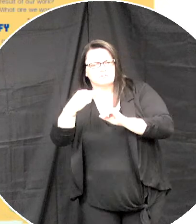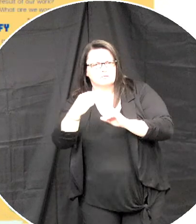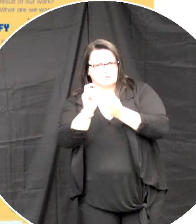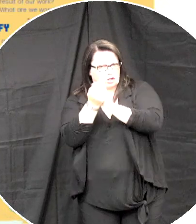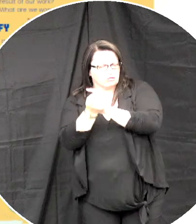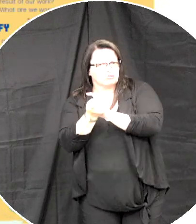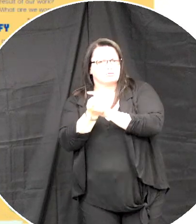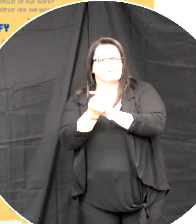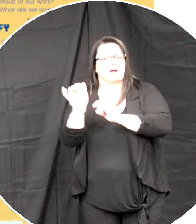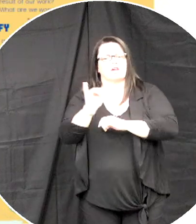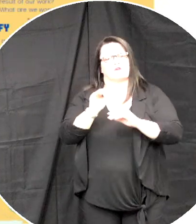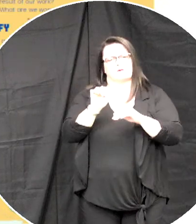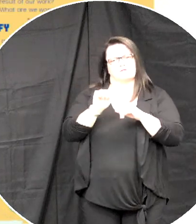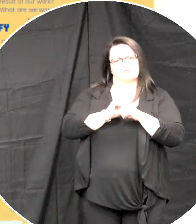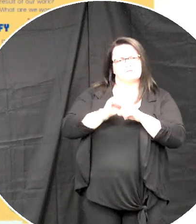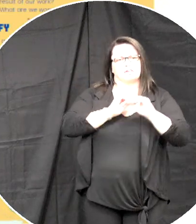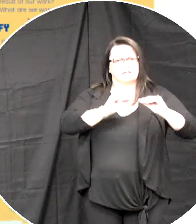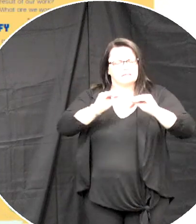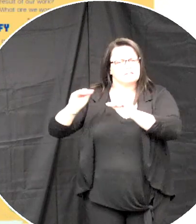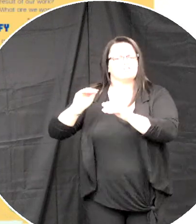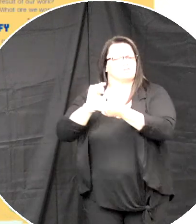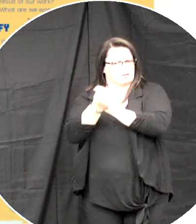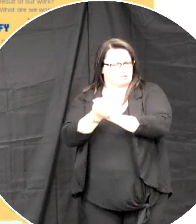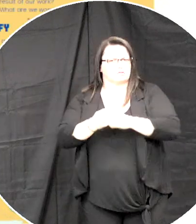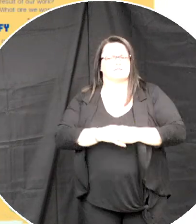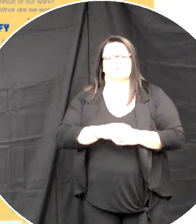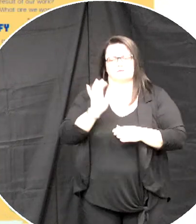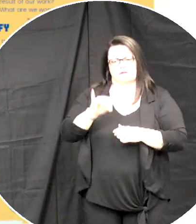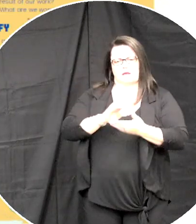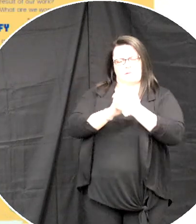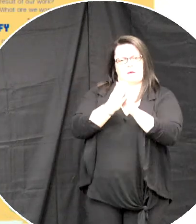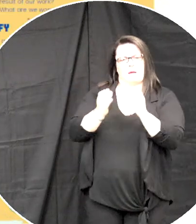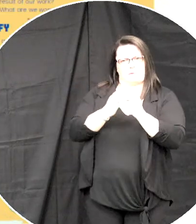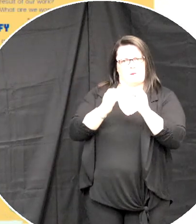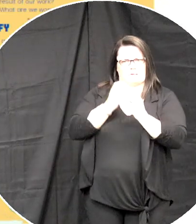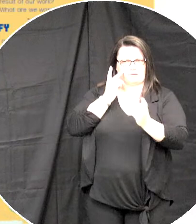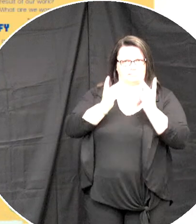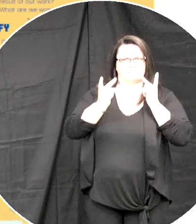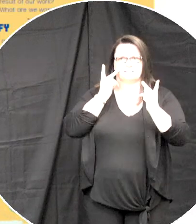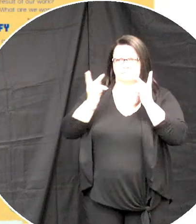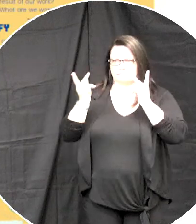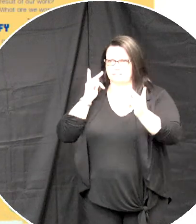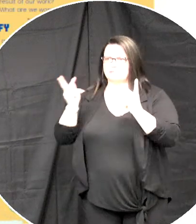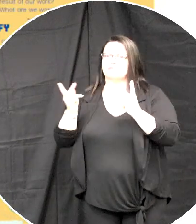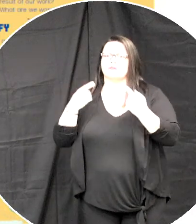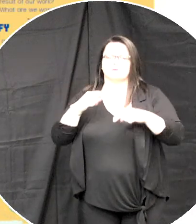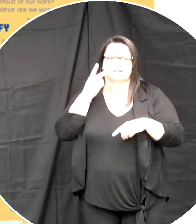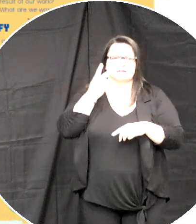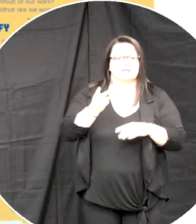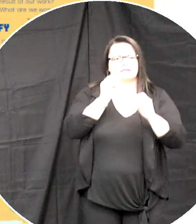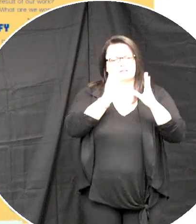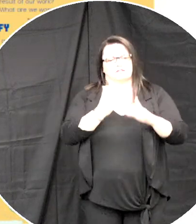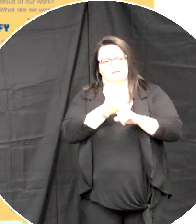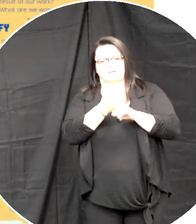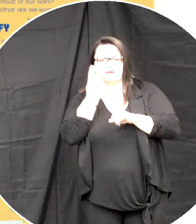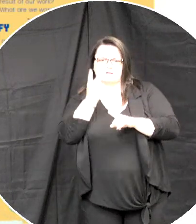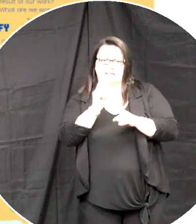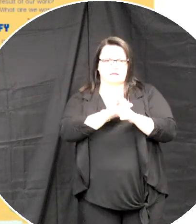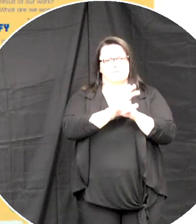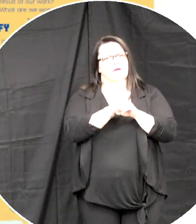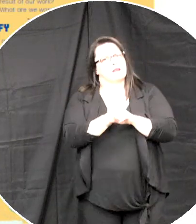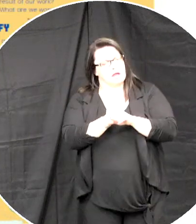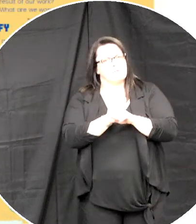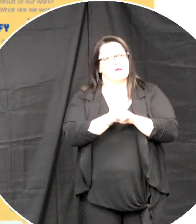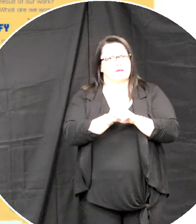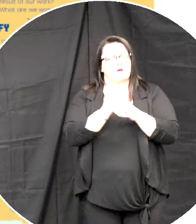changing. Collective efficacy is becoming more and more visible as we have many educators seeing the pandemic through the lens of silver linings